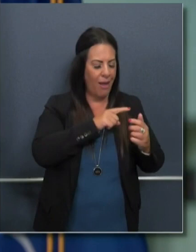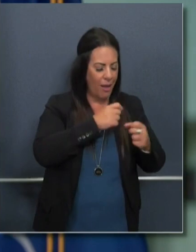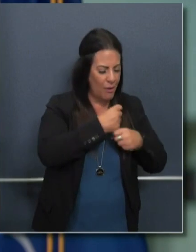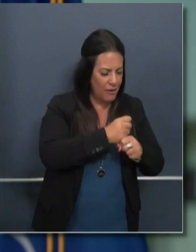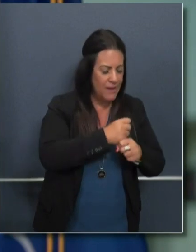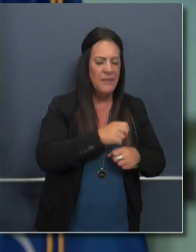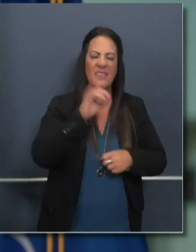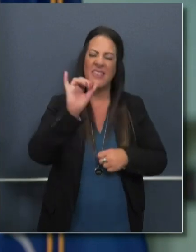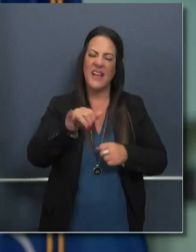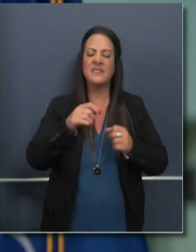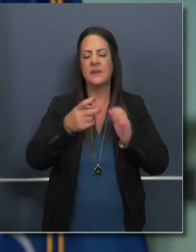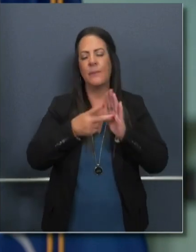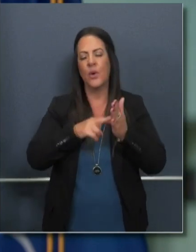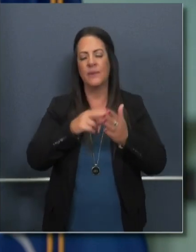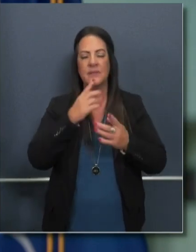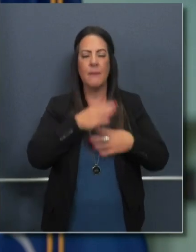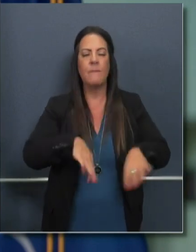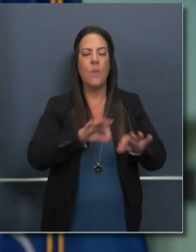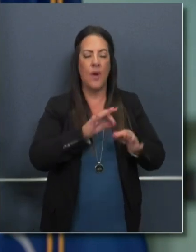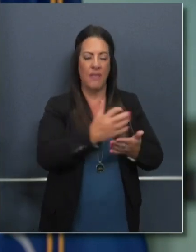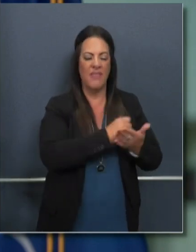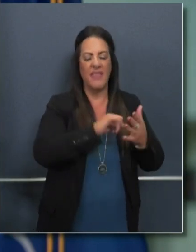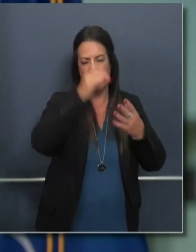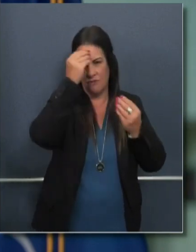That's the purpose.